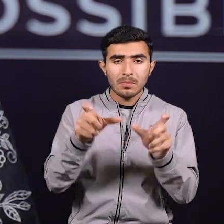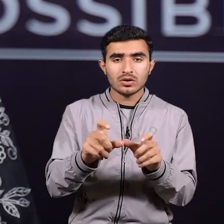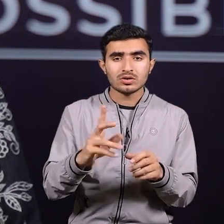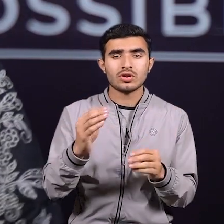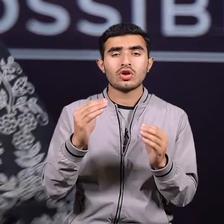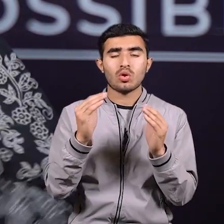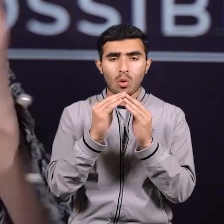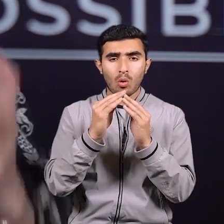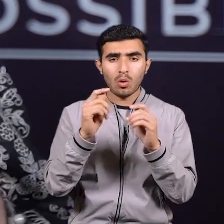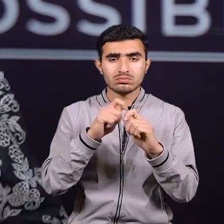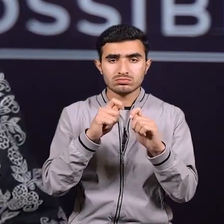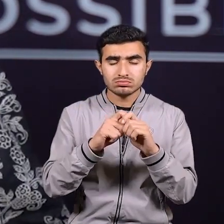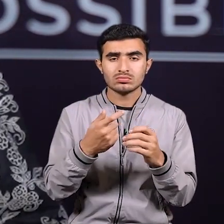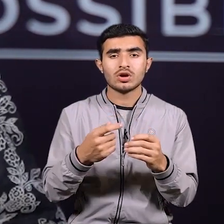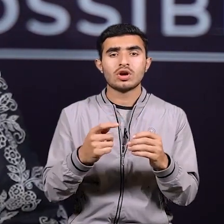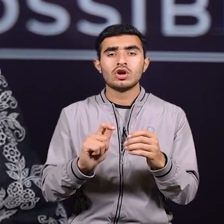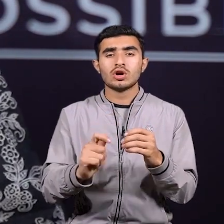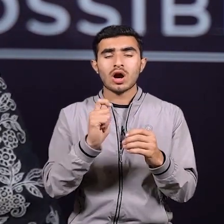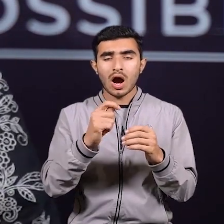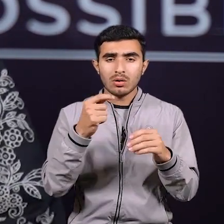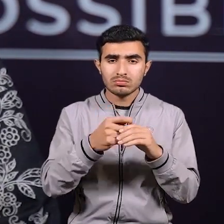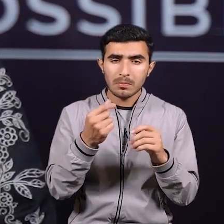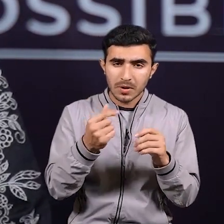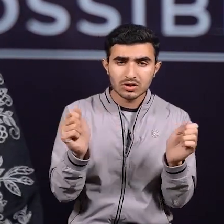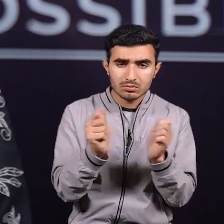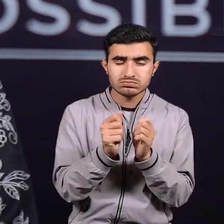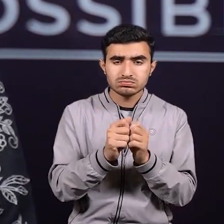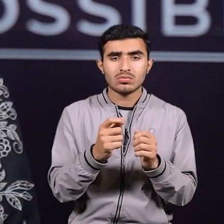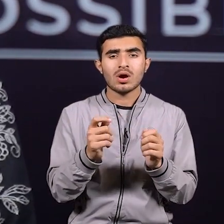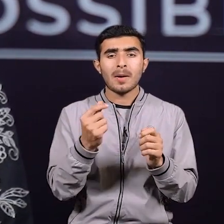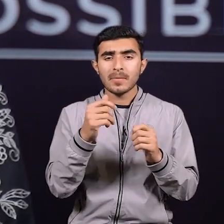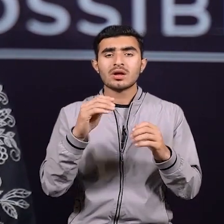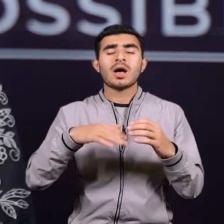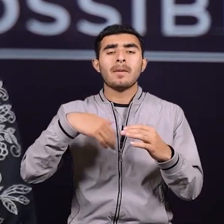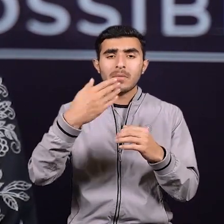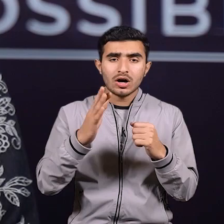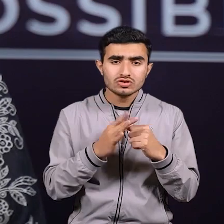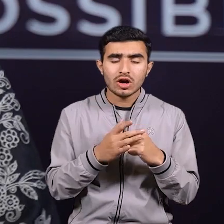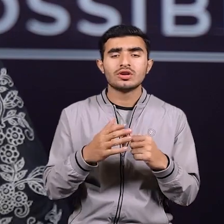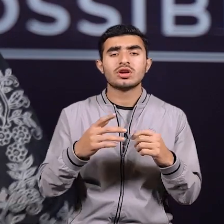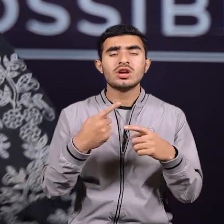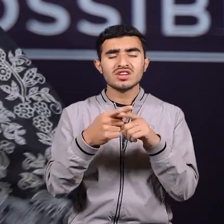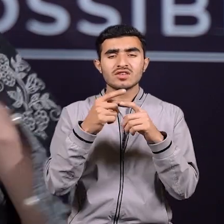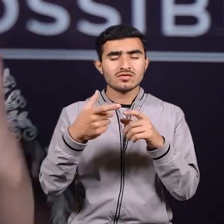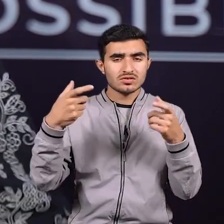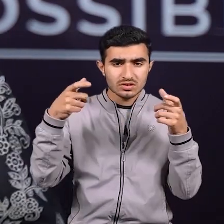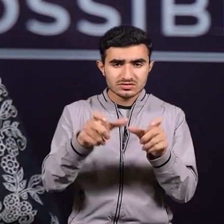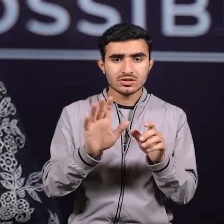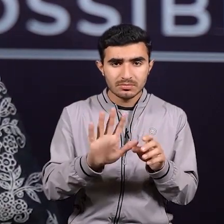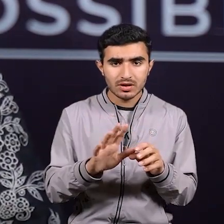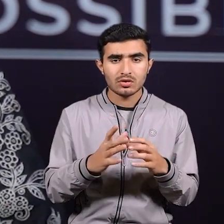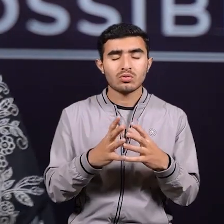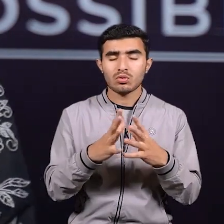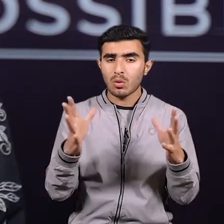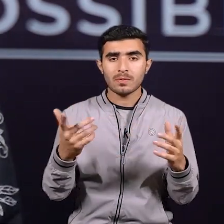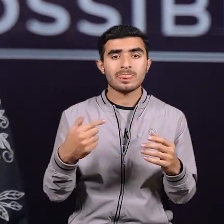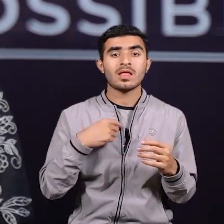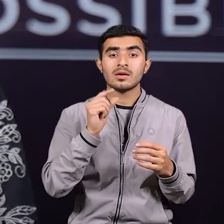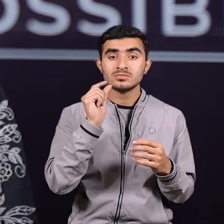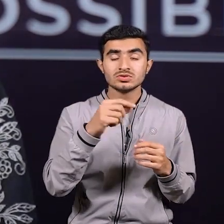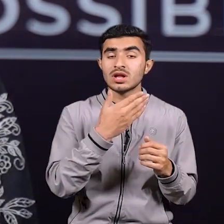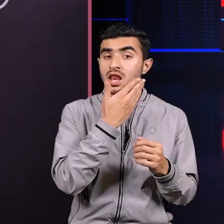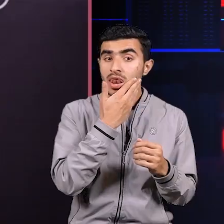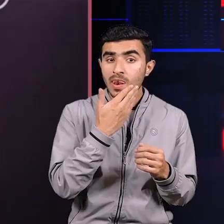artist, do it. If you want to become an artist, do it. If you want to become a doctor, do it. If you want to become a business person, do it. Don't